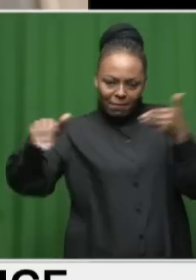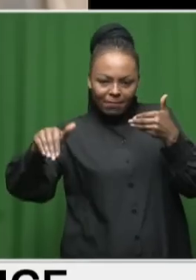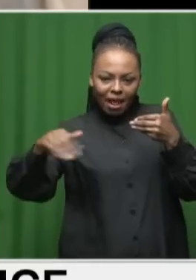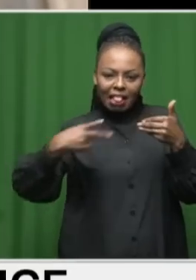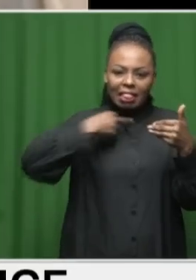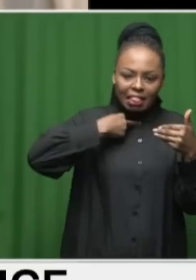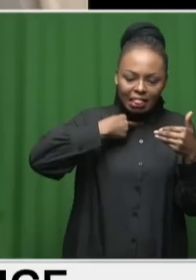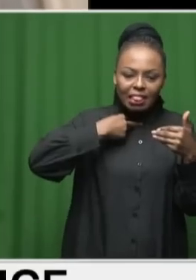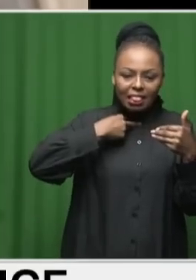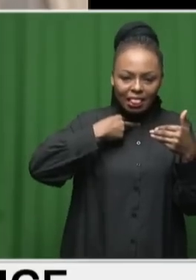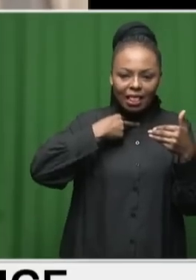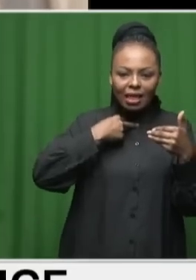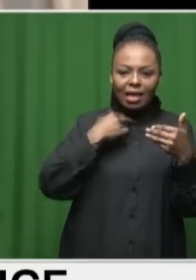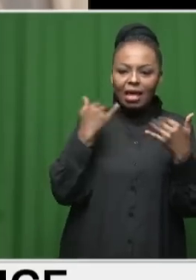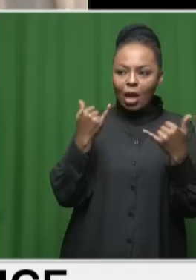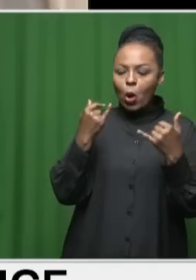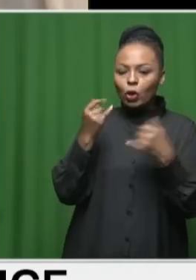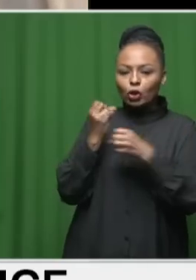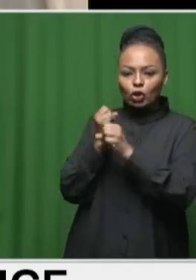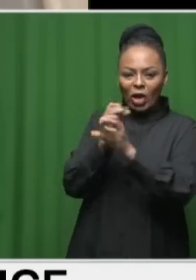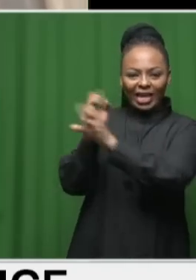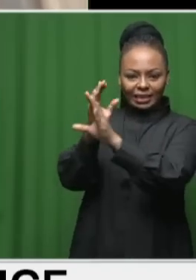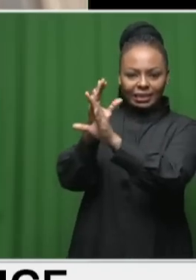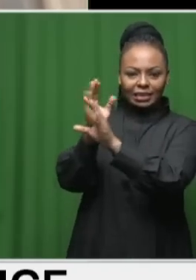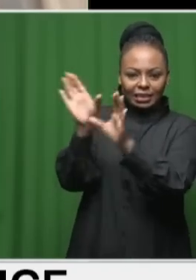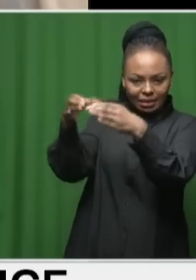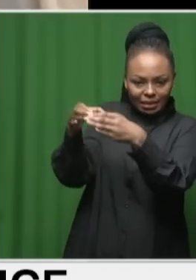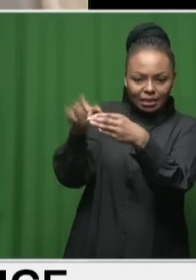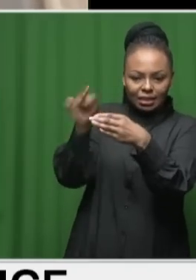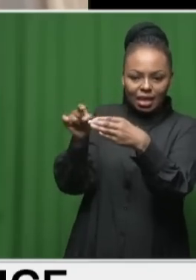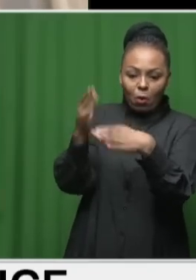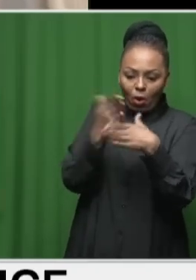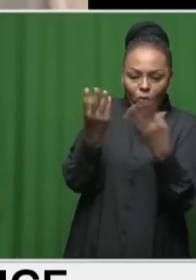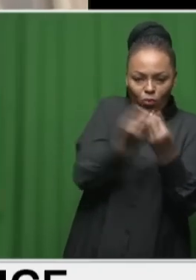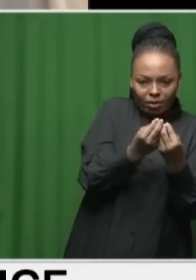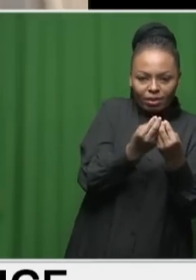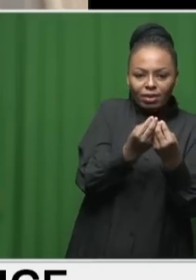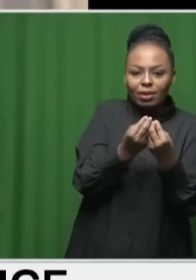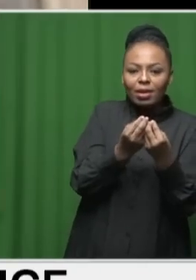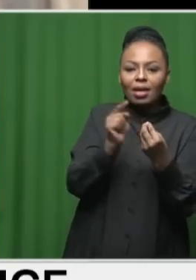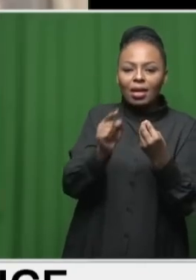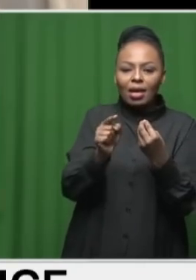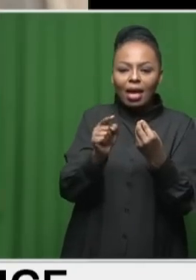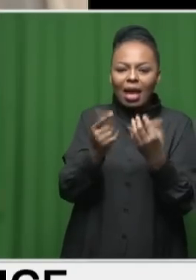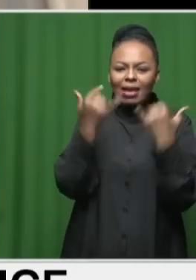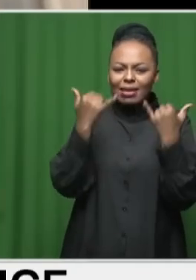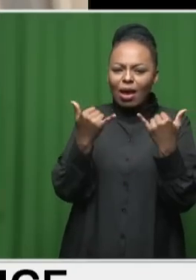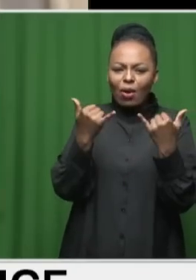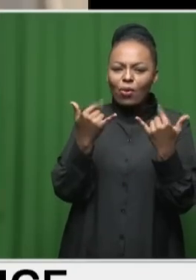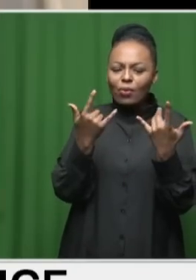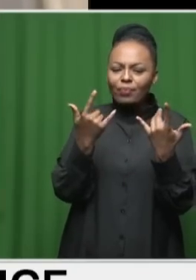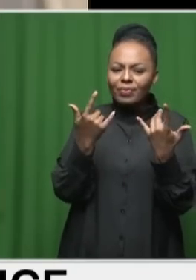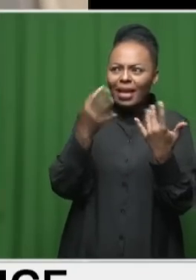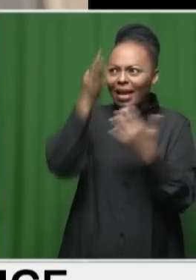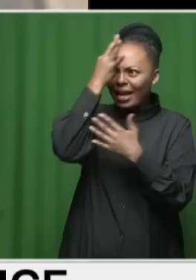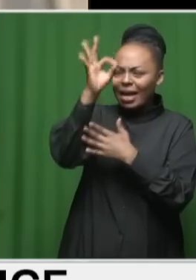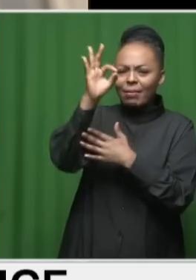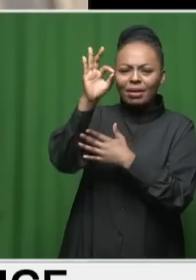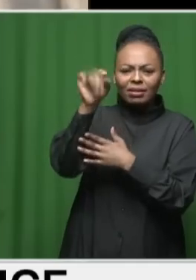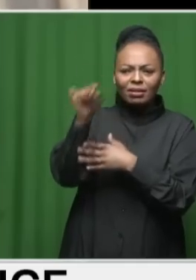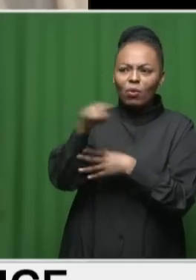fought together with old repentant terrorists. Why is it that the South African government is so